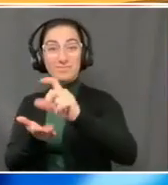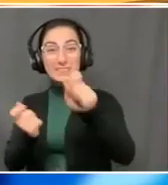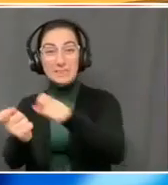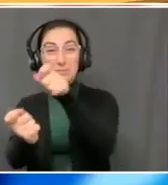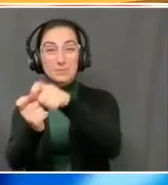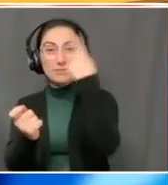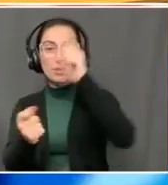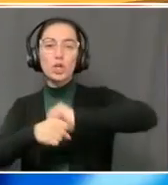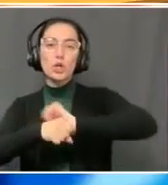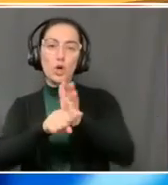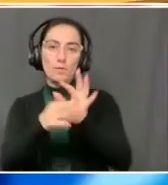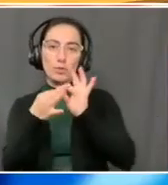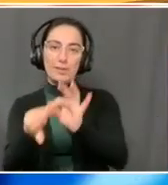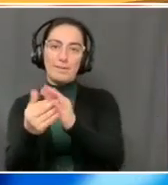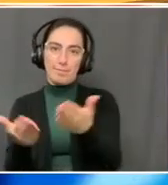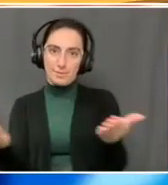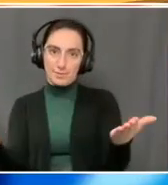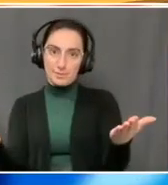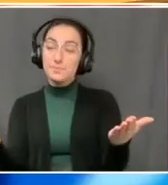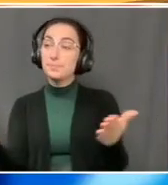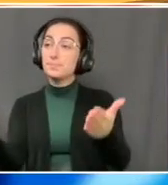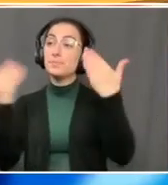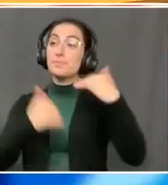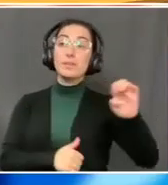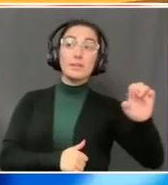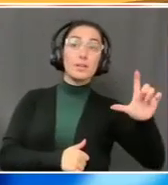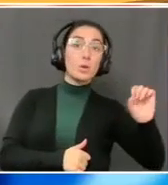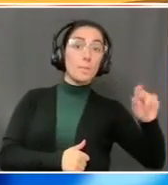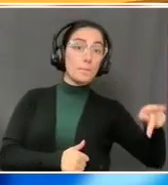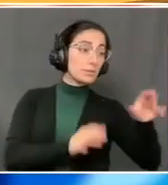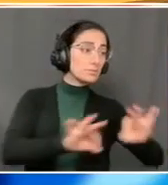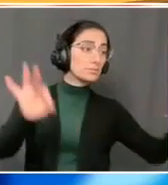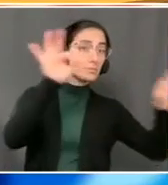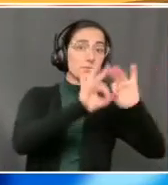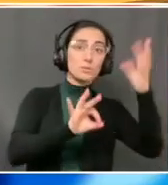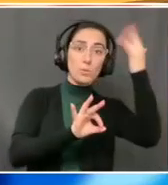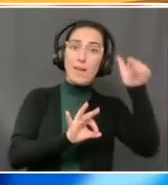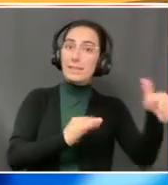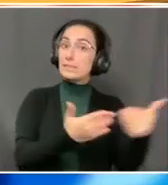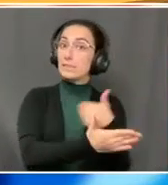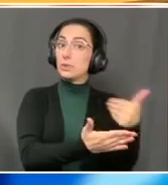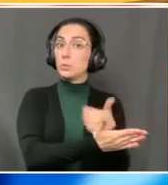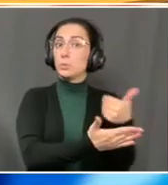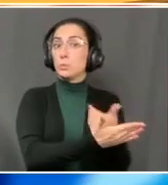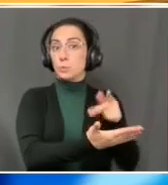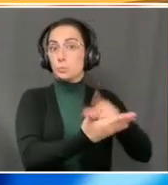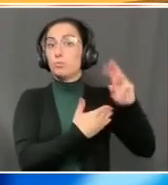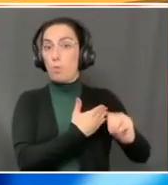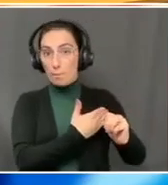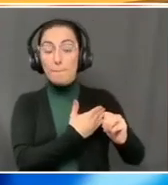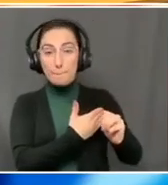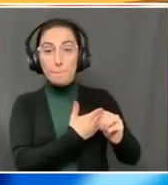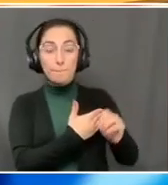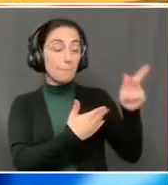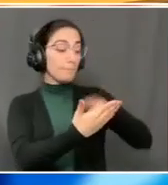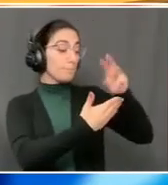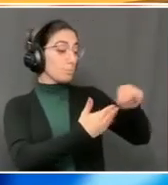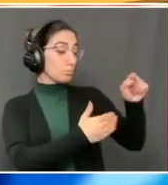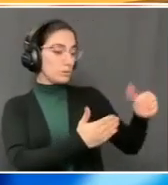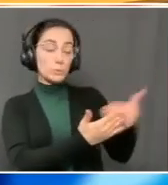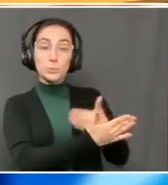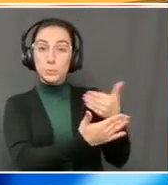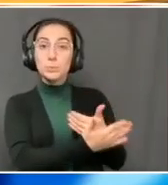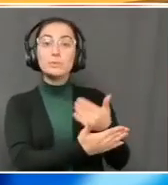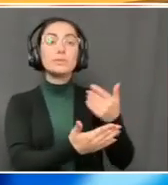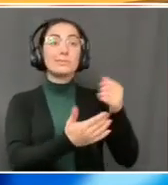COVID-related funds. And then ELOP is important also because it's a relatively new program. It's a program that the